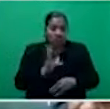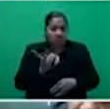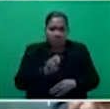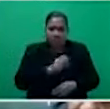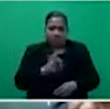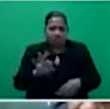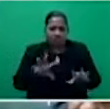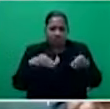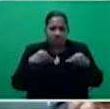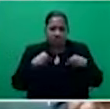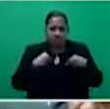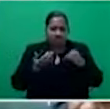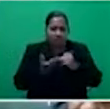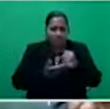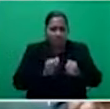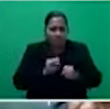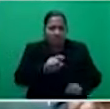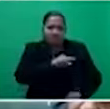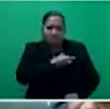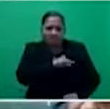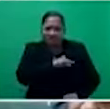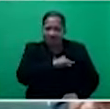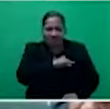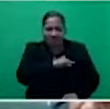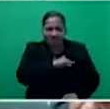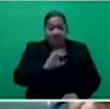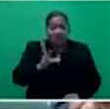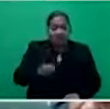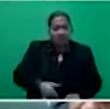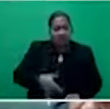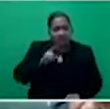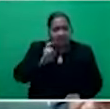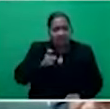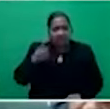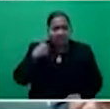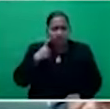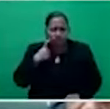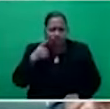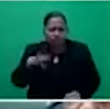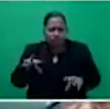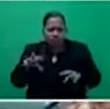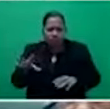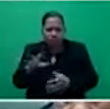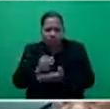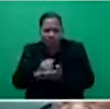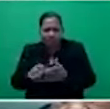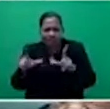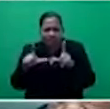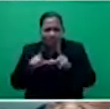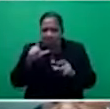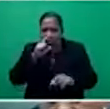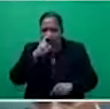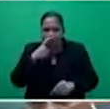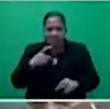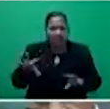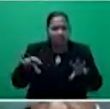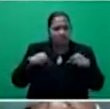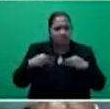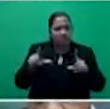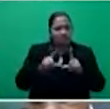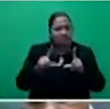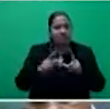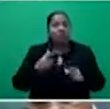merit. They felt that if they were to try and get a license, they won't get it. Because, Mr. Speaker,